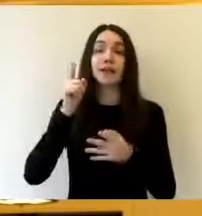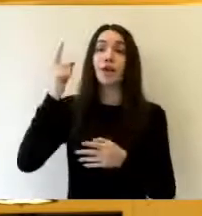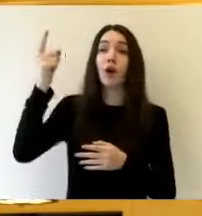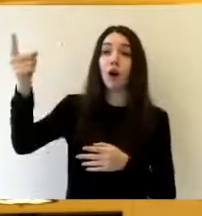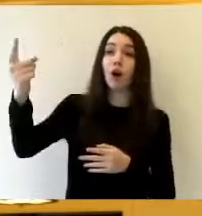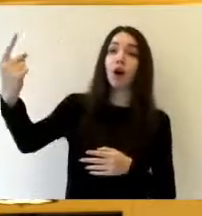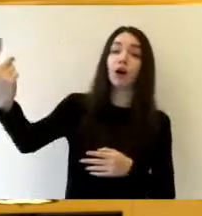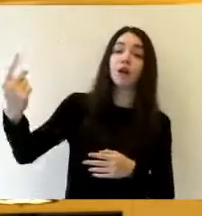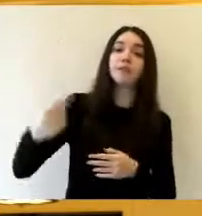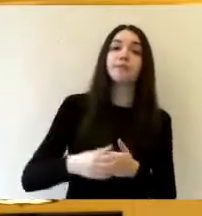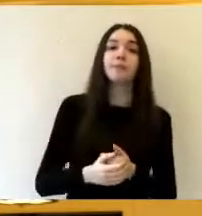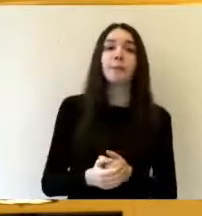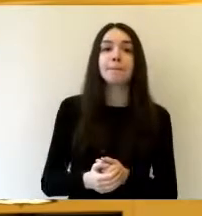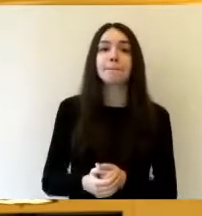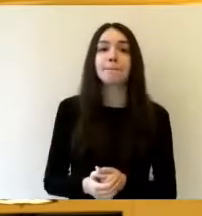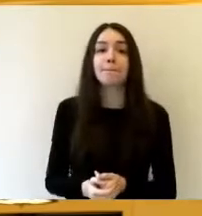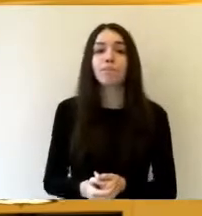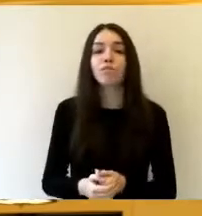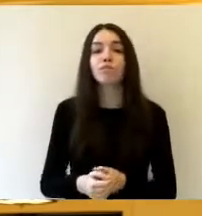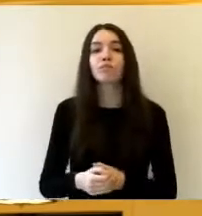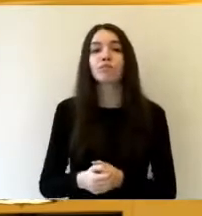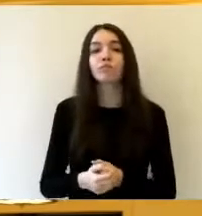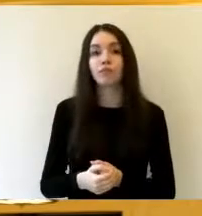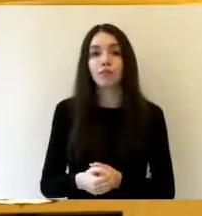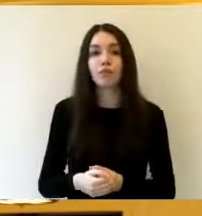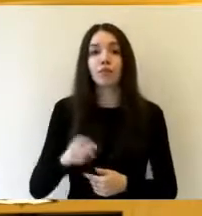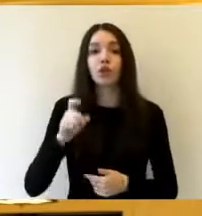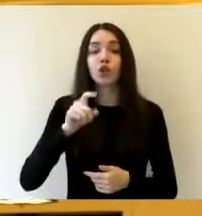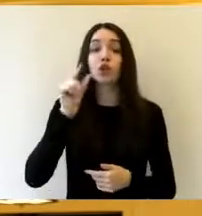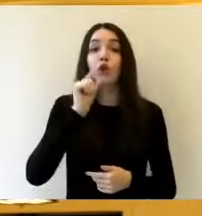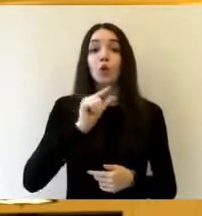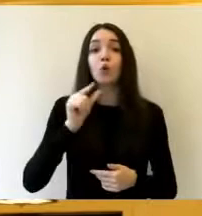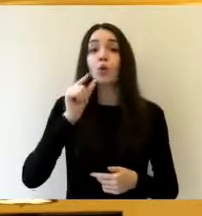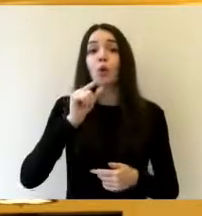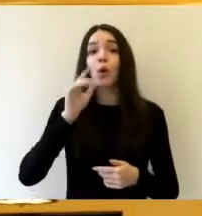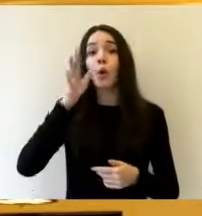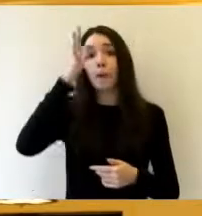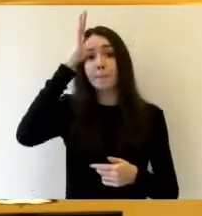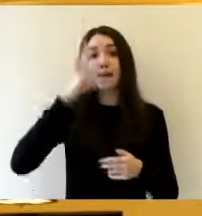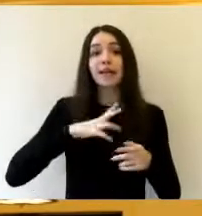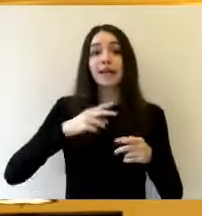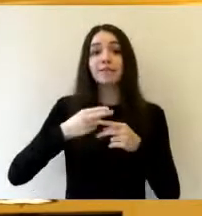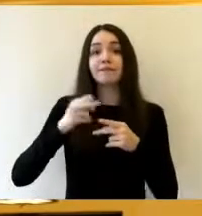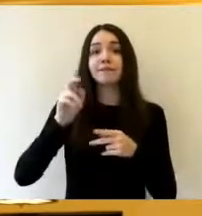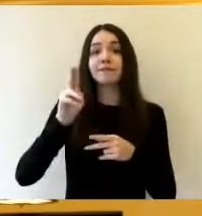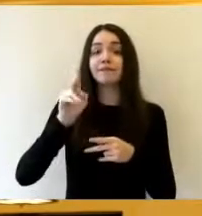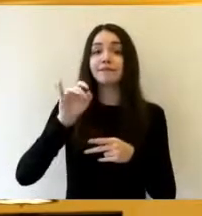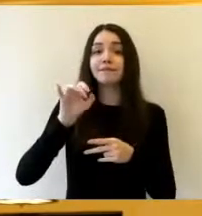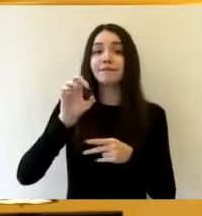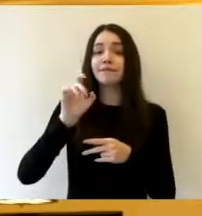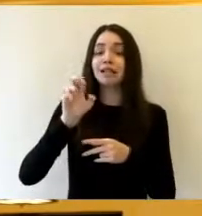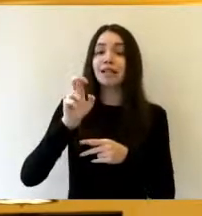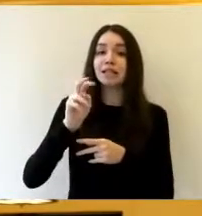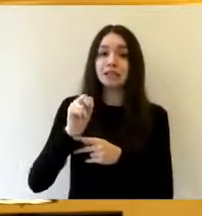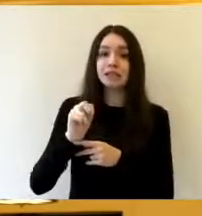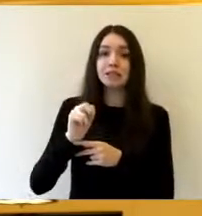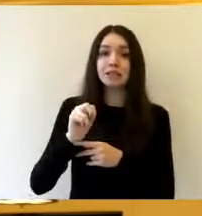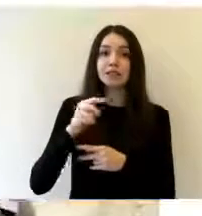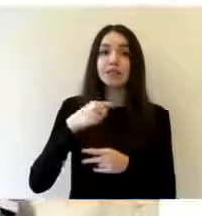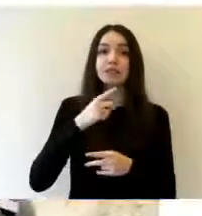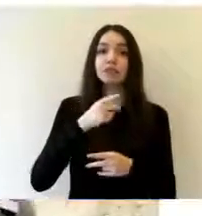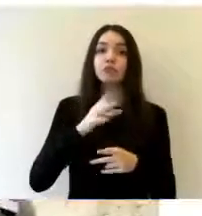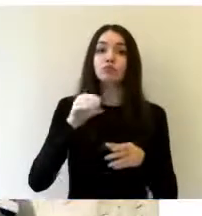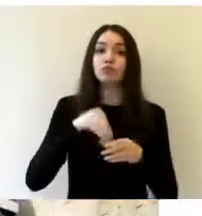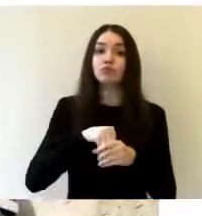Benson, and if you're not familiar with who that is, you should Google him right now, but to be part of the carving team at the Eisenhower Memorial in